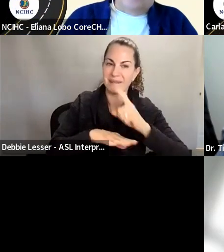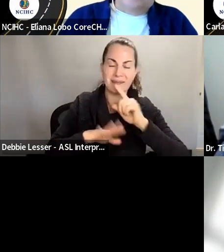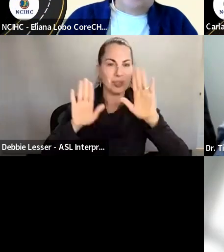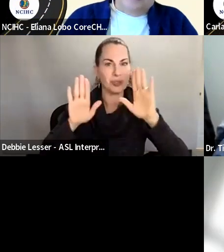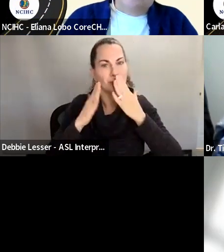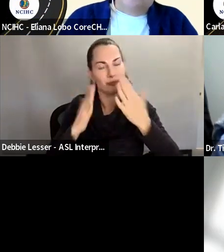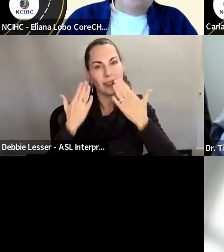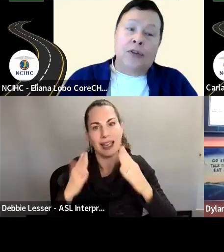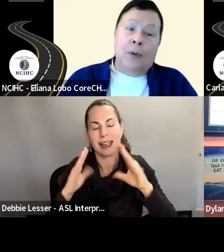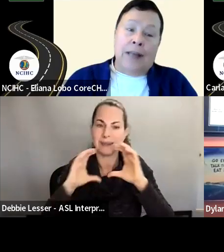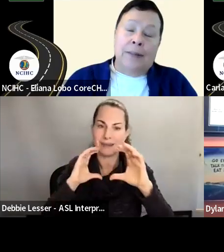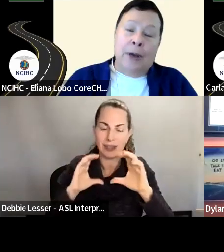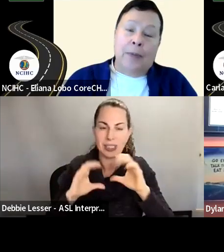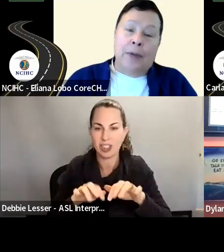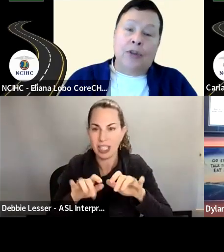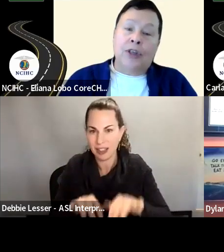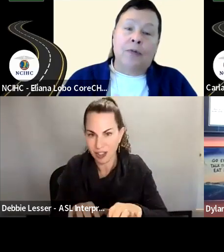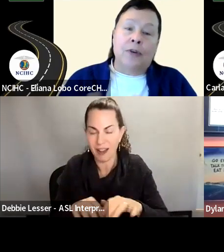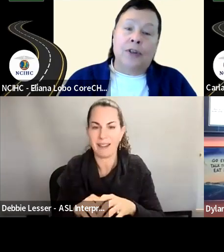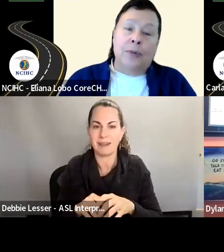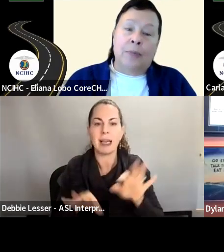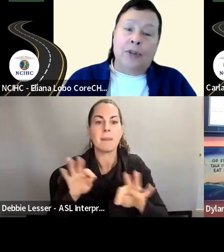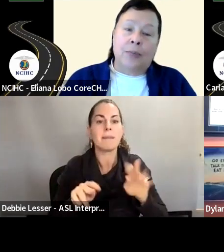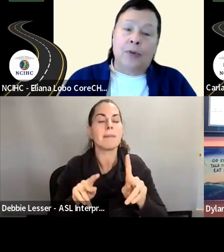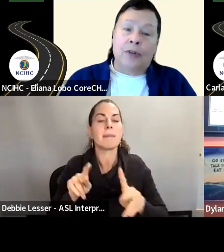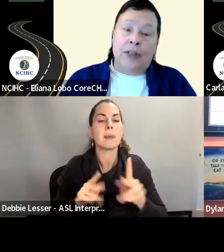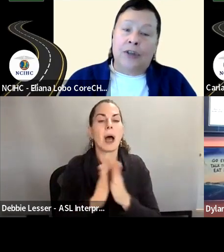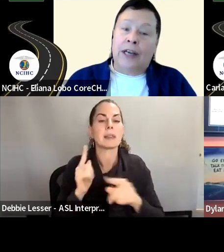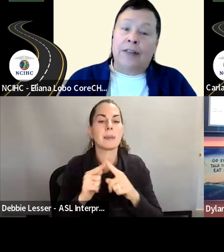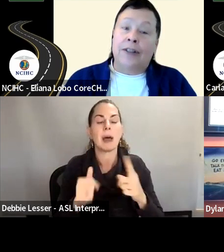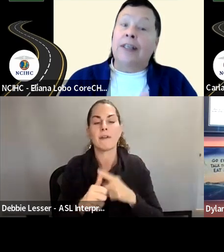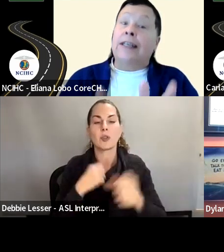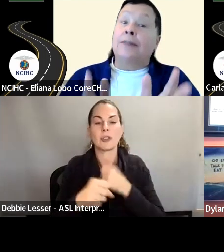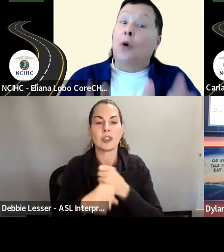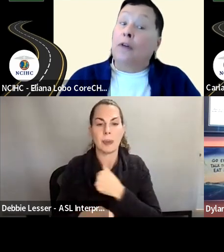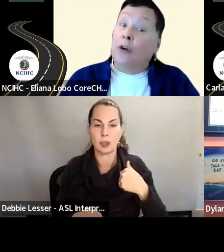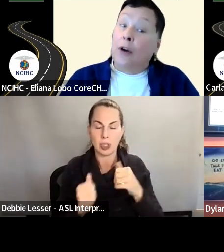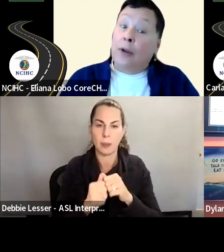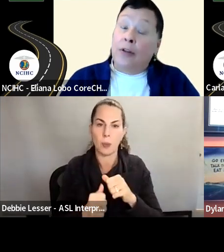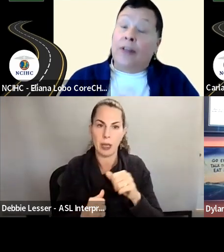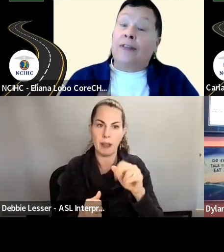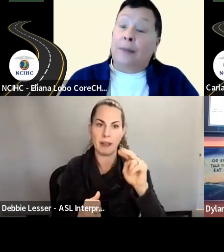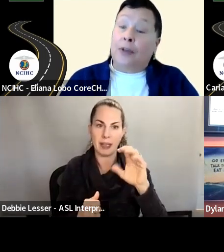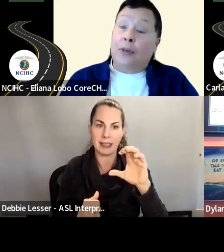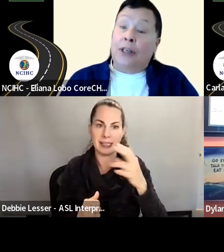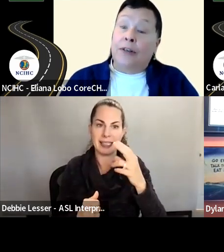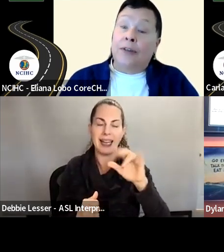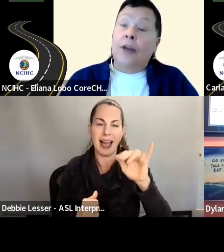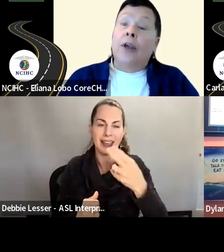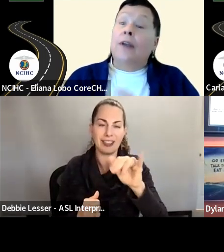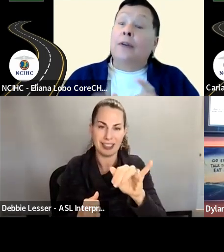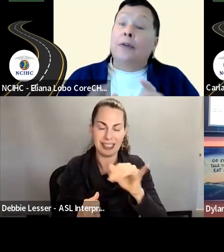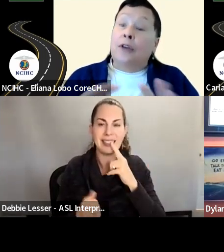going on in the chat. Folks who asked about membership, first year membership with National Council is more affordable than subsequent